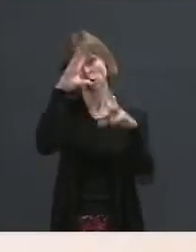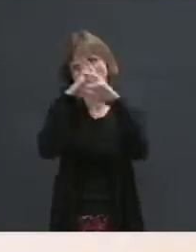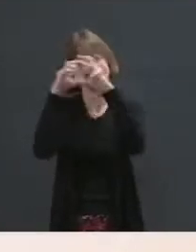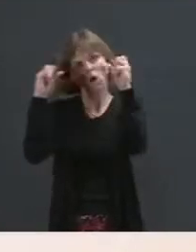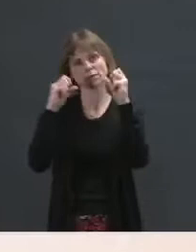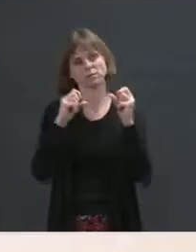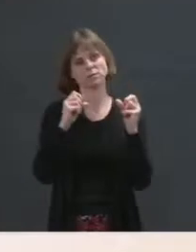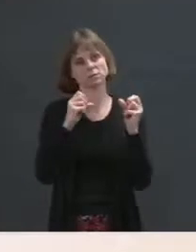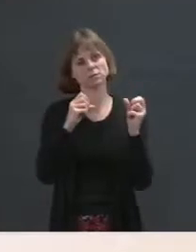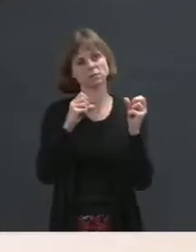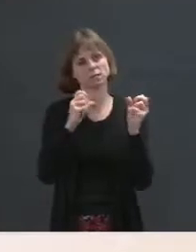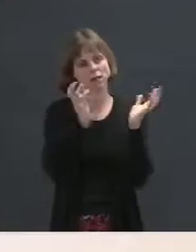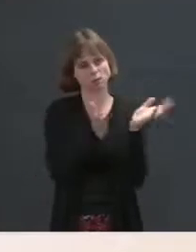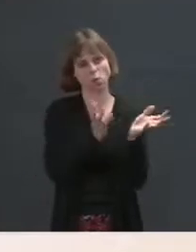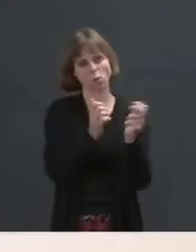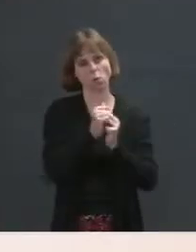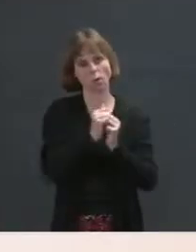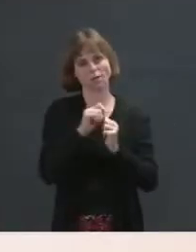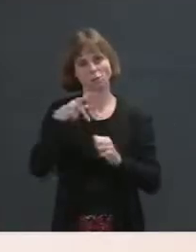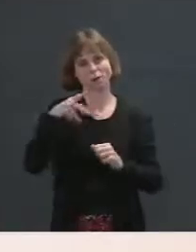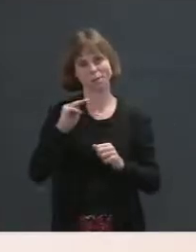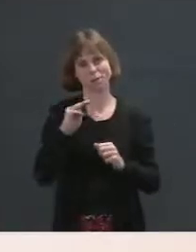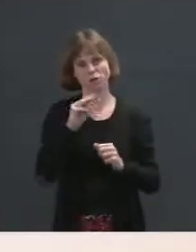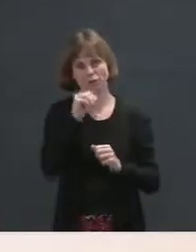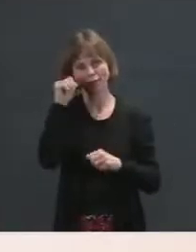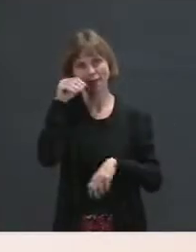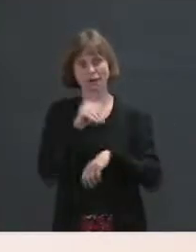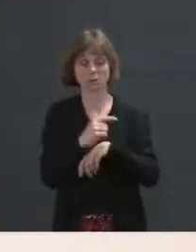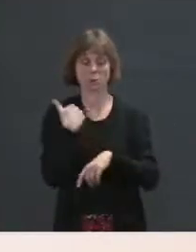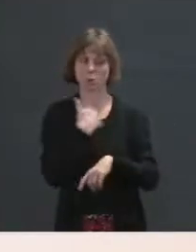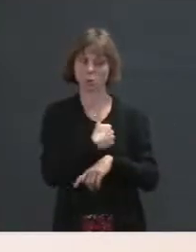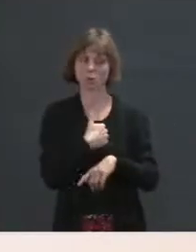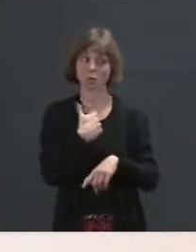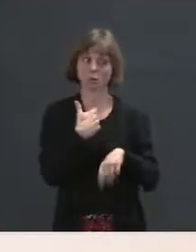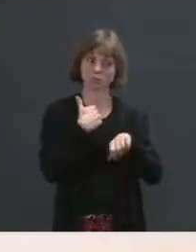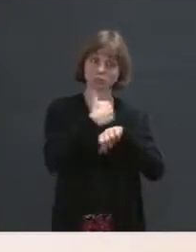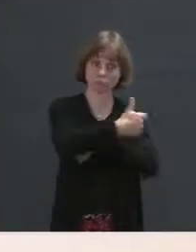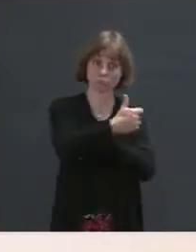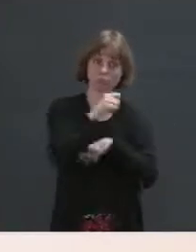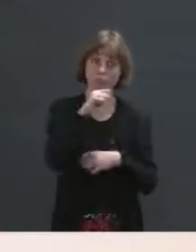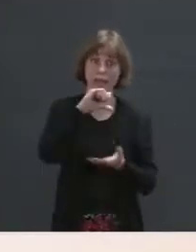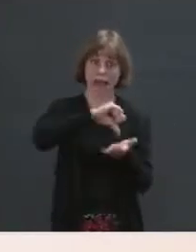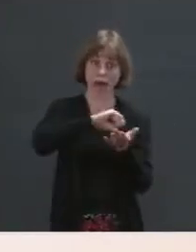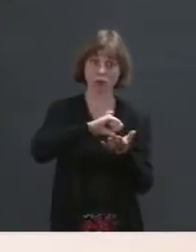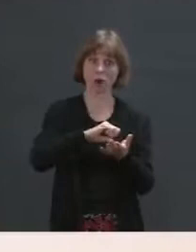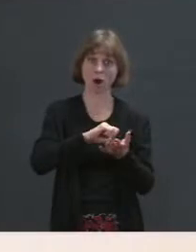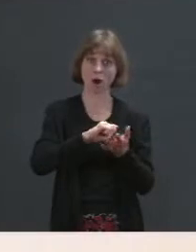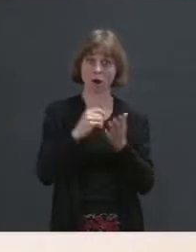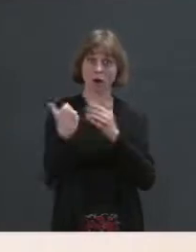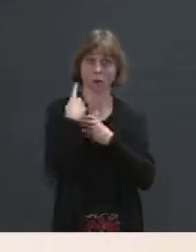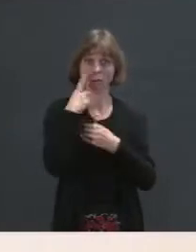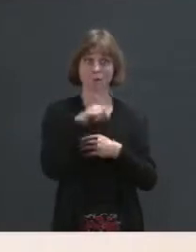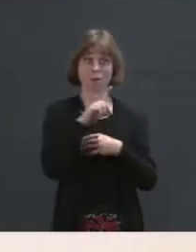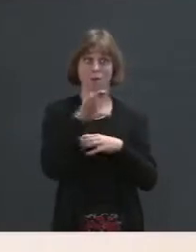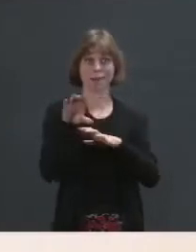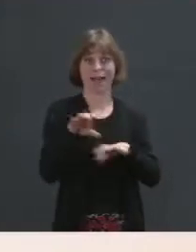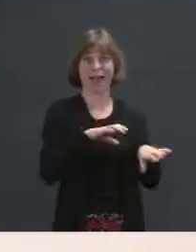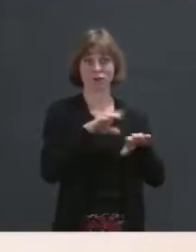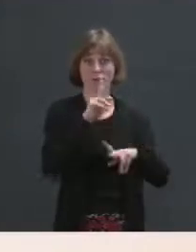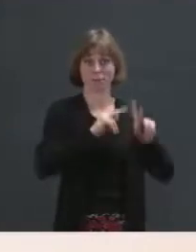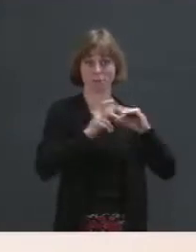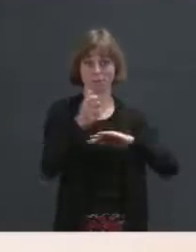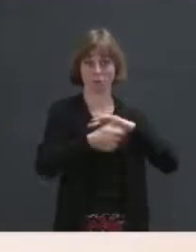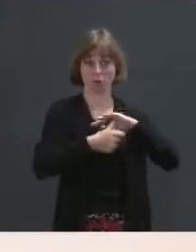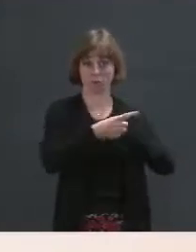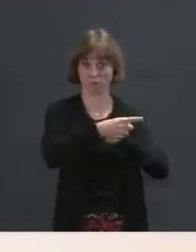extensive part of the conversation. We do hold Iran accountable for the actions of their proxies, and of course, we reserve